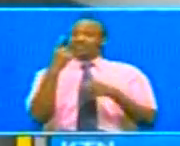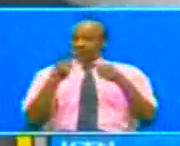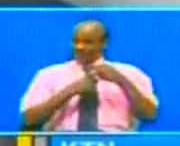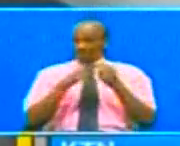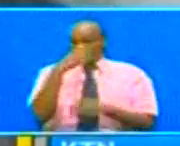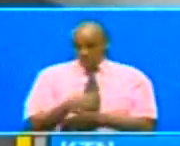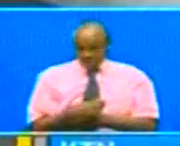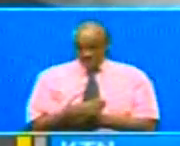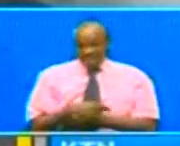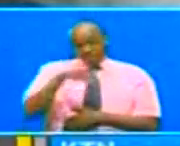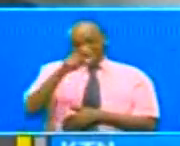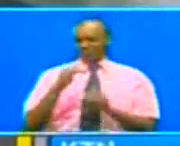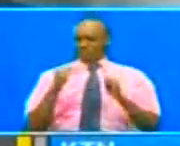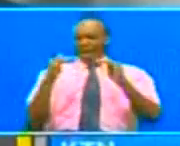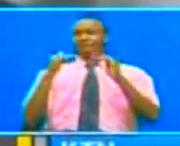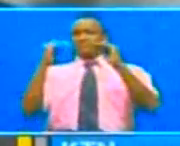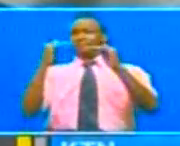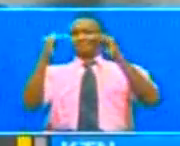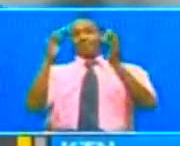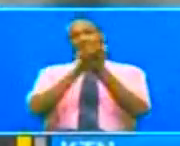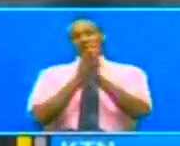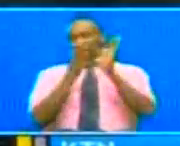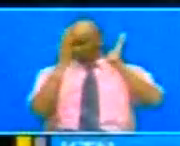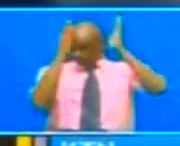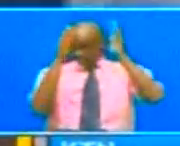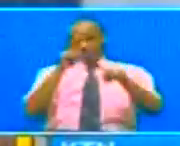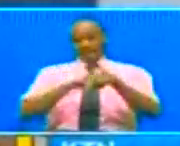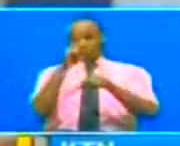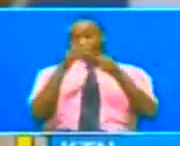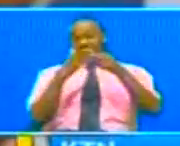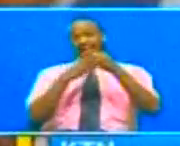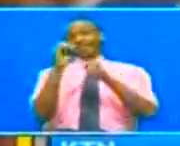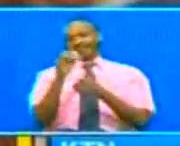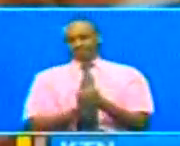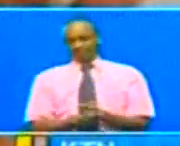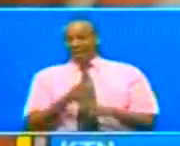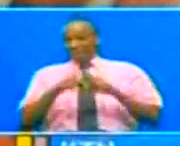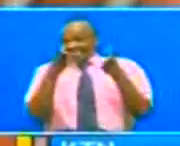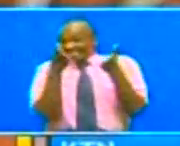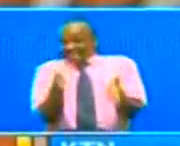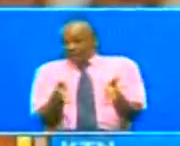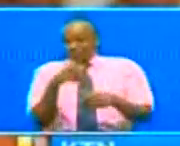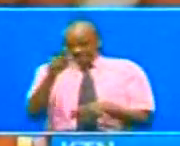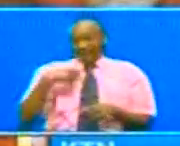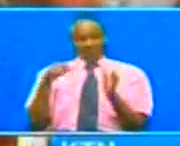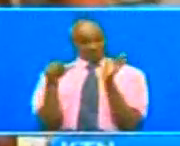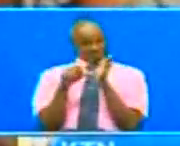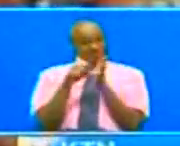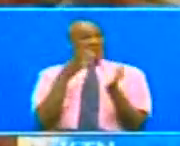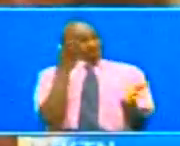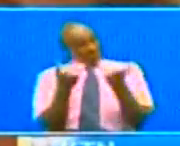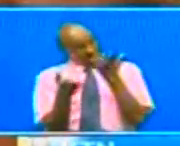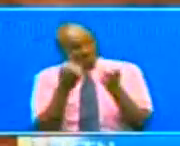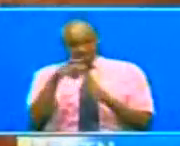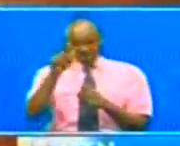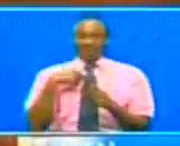ranks to become the Archbishop in May of 1990. But now the Archbishop is steering a storm that could put him in a